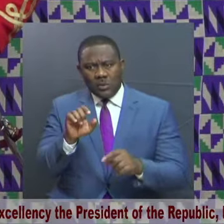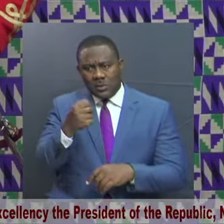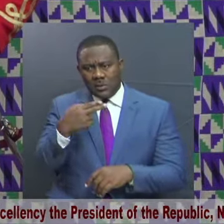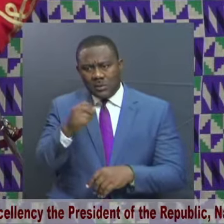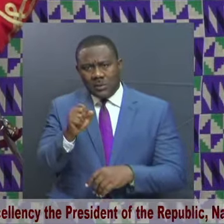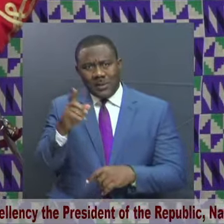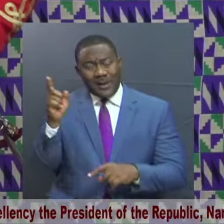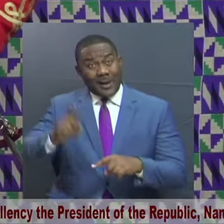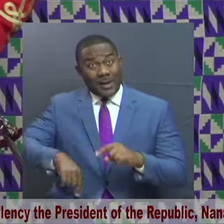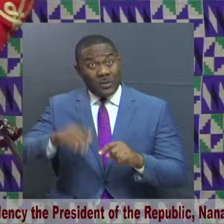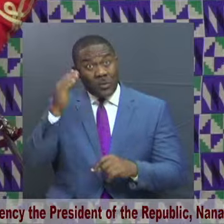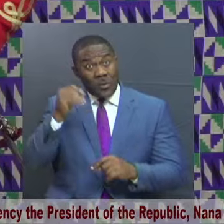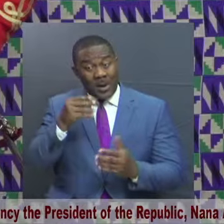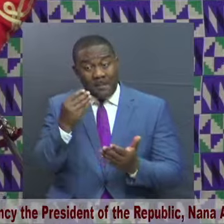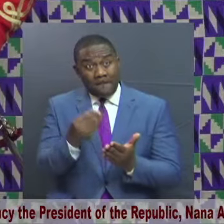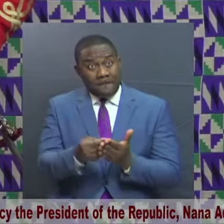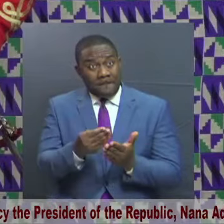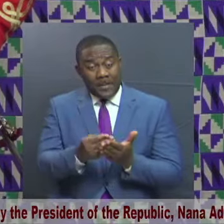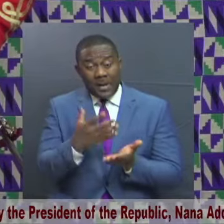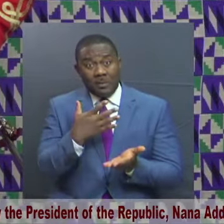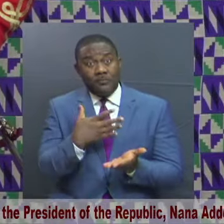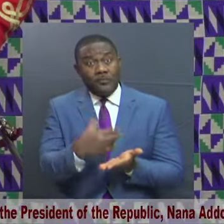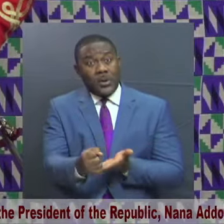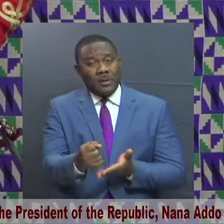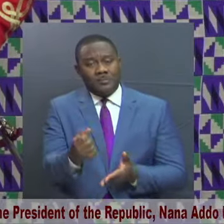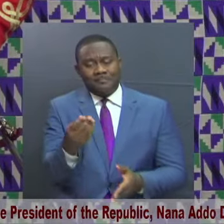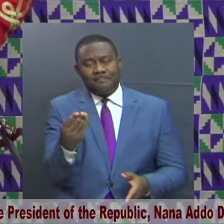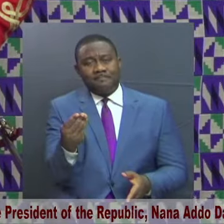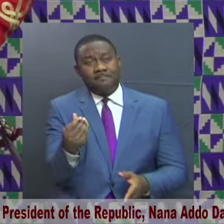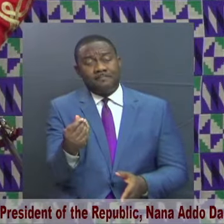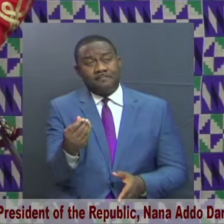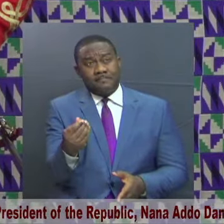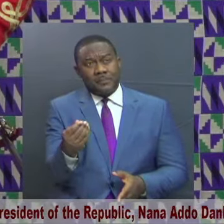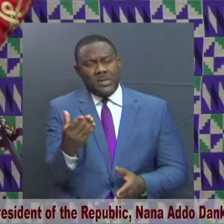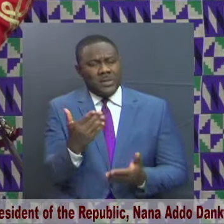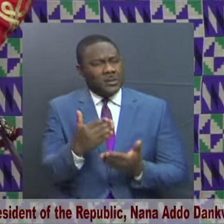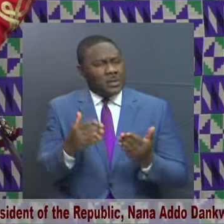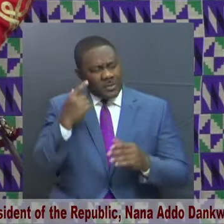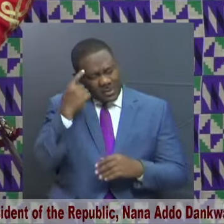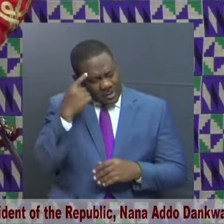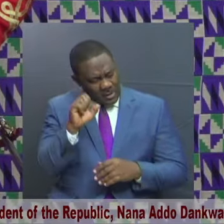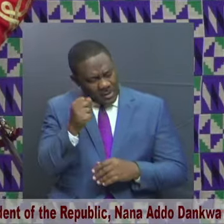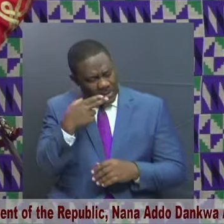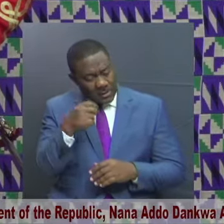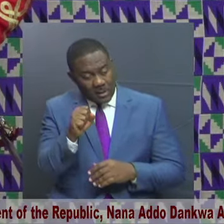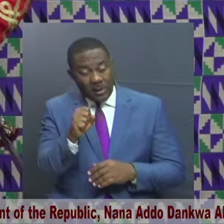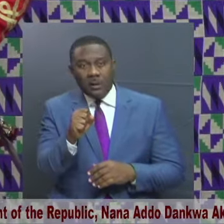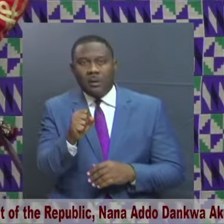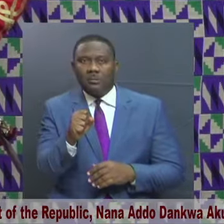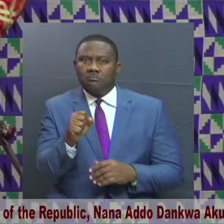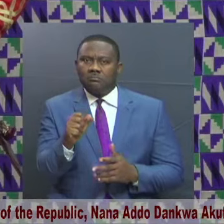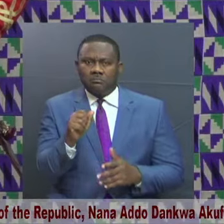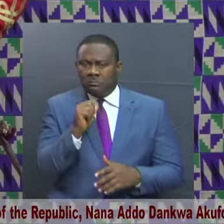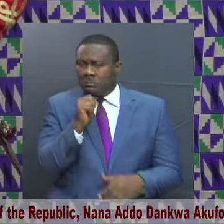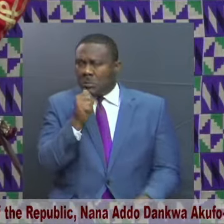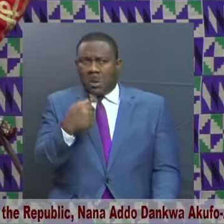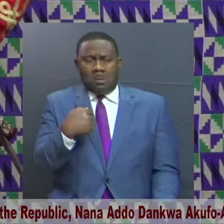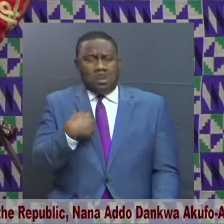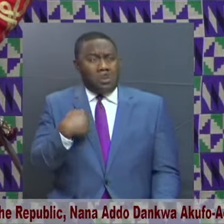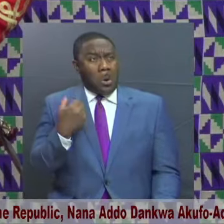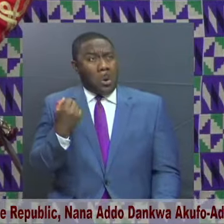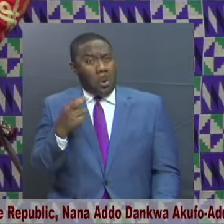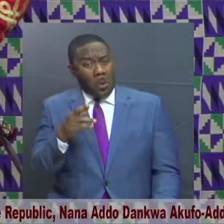widespread and accepted phenomenon that it led to some people thinking Senior High School was not meant for them or their